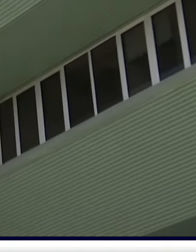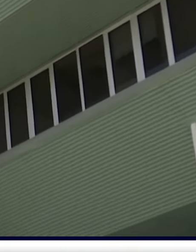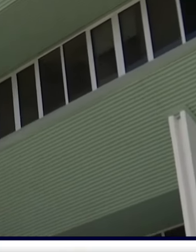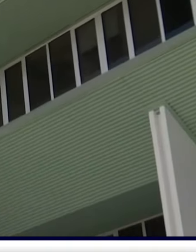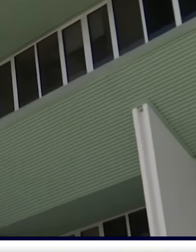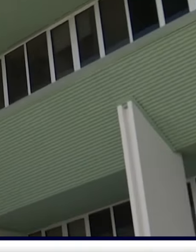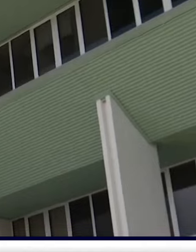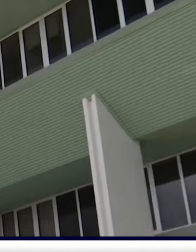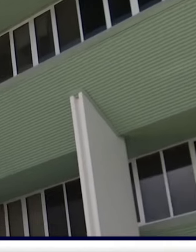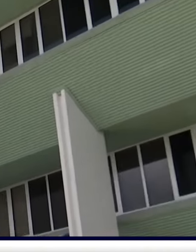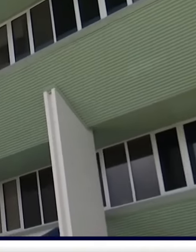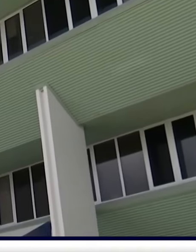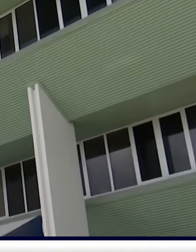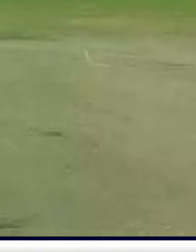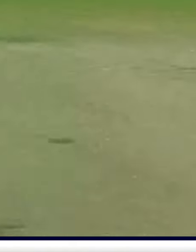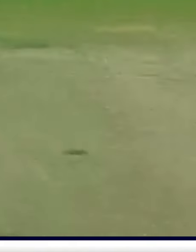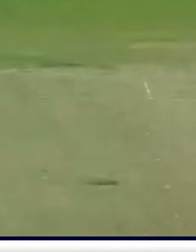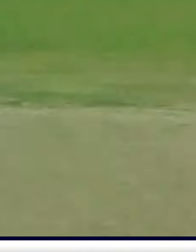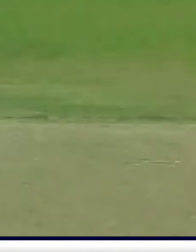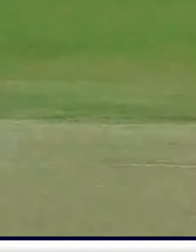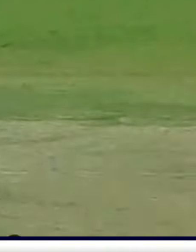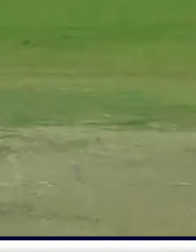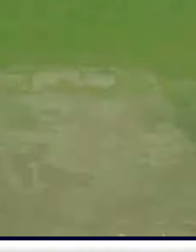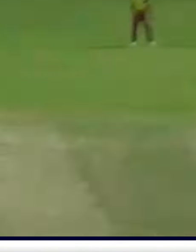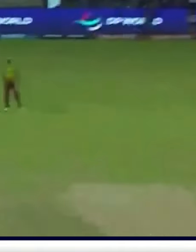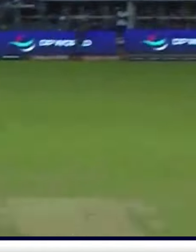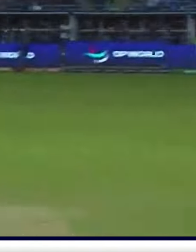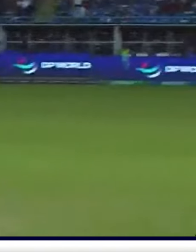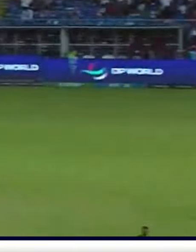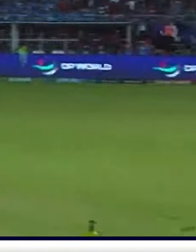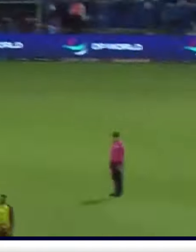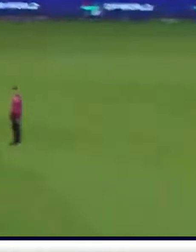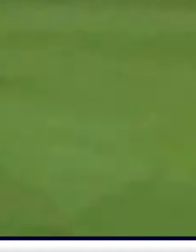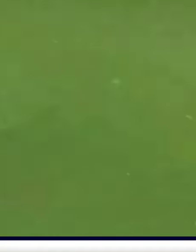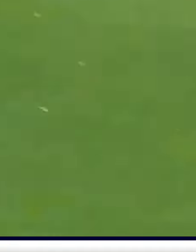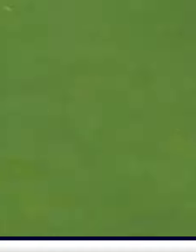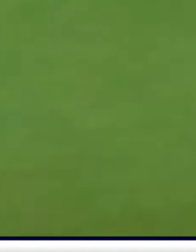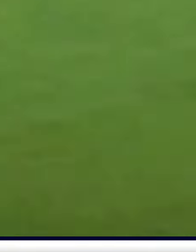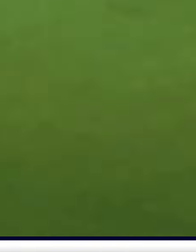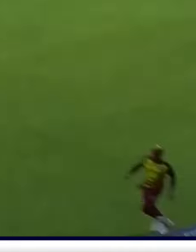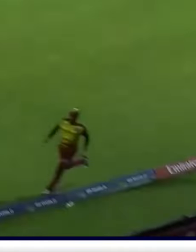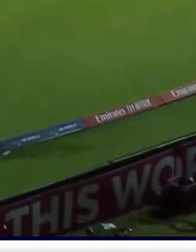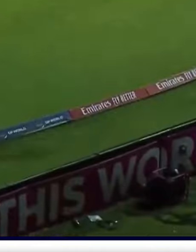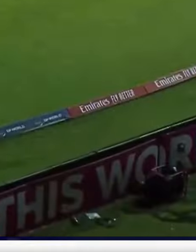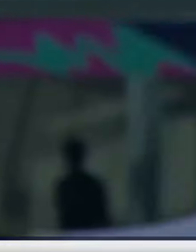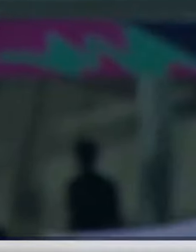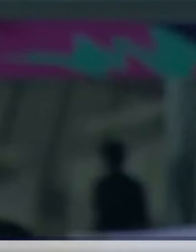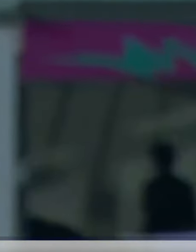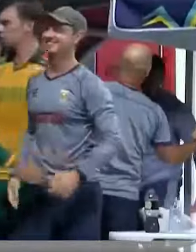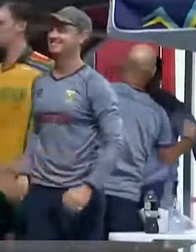online offerings. And in sports, the Brave World Cup run by the Windies ends on a bleak night in Antigua.